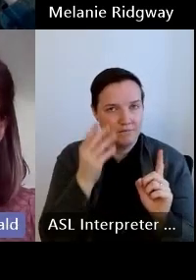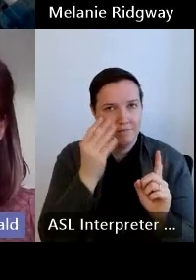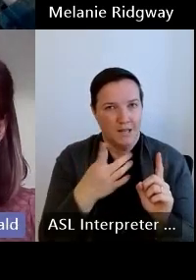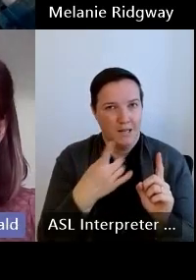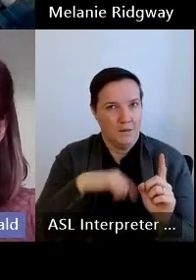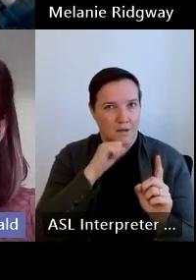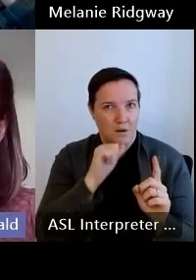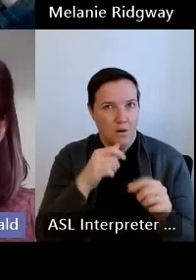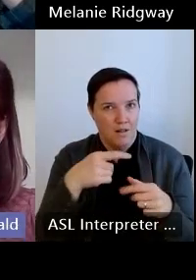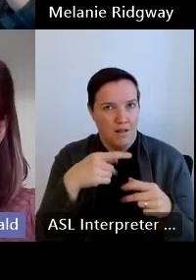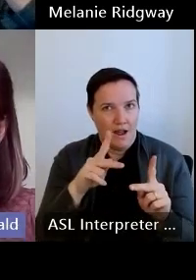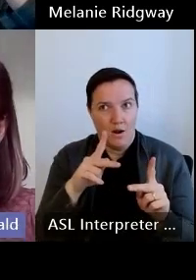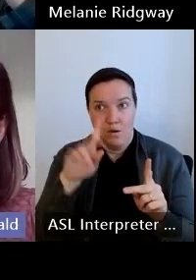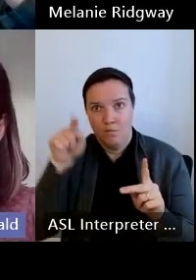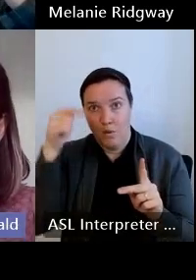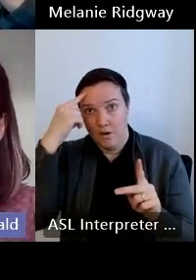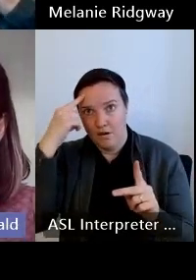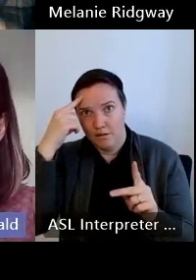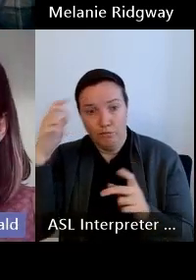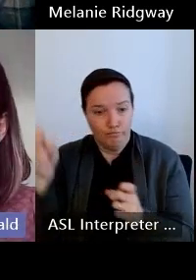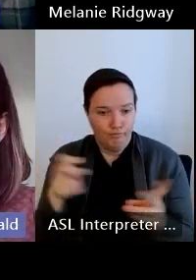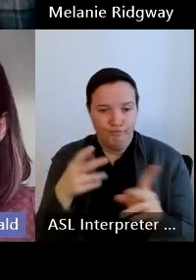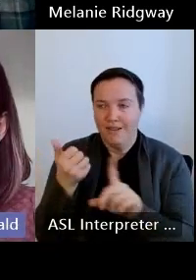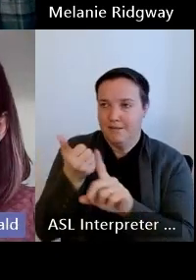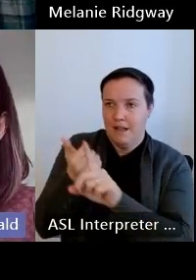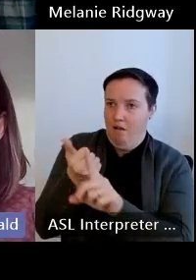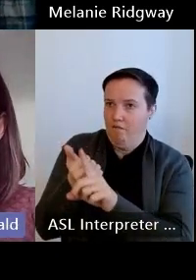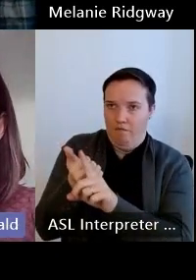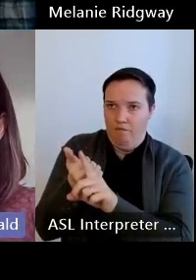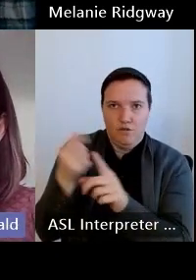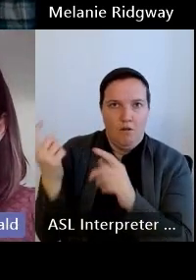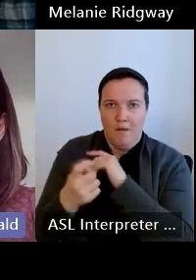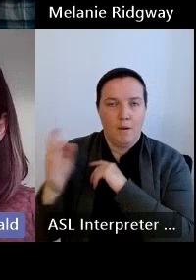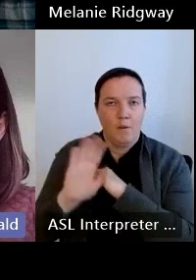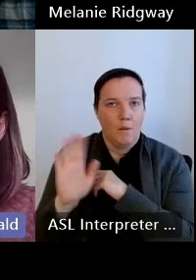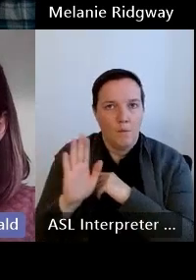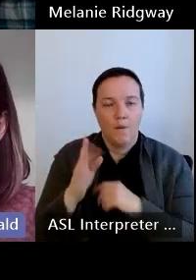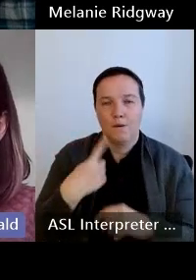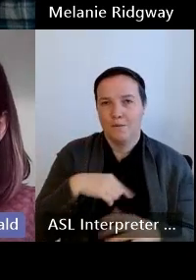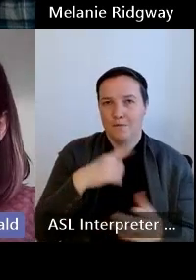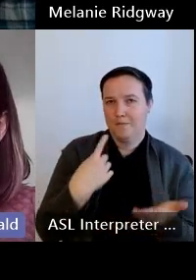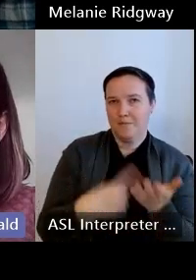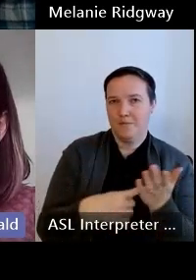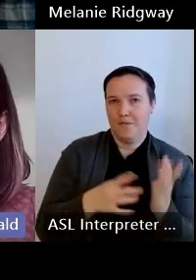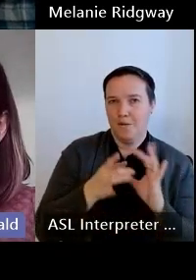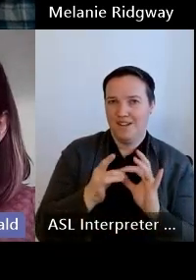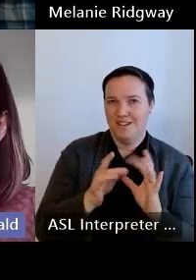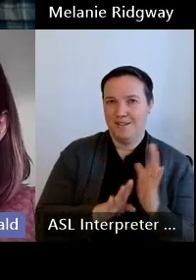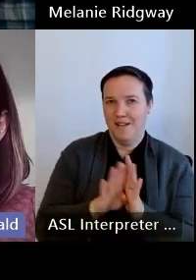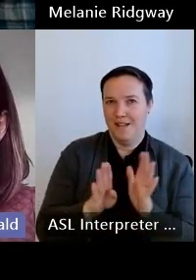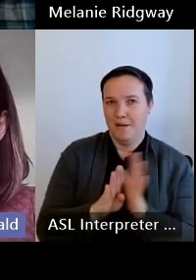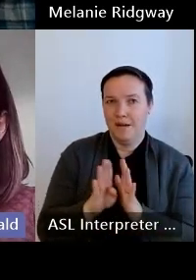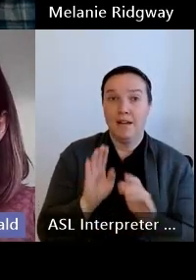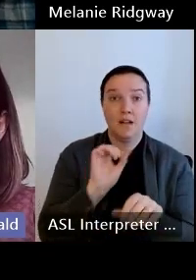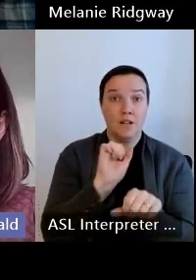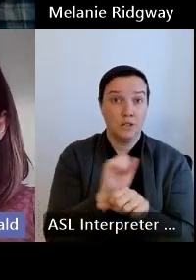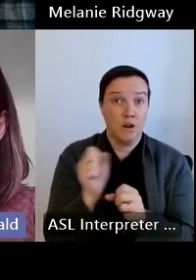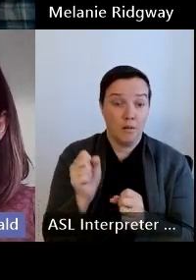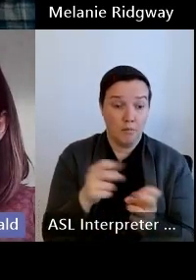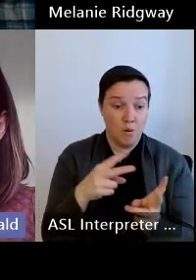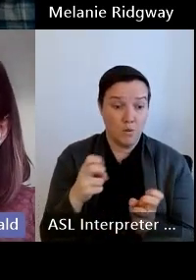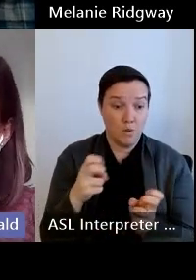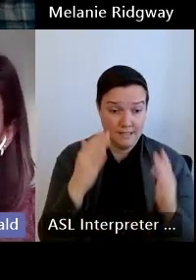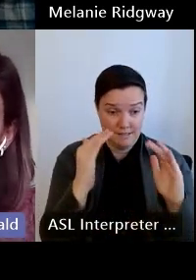employers directly onto the platform. So when we talk about relationship building, those job postings that are there